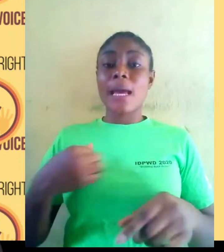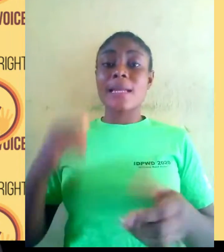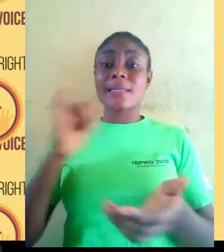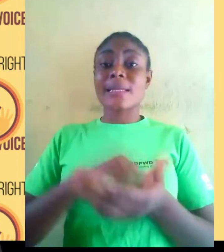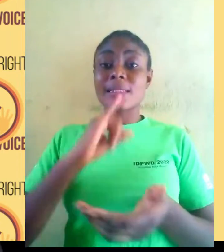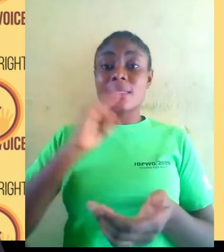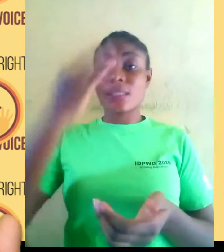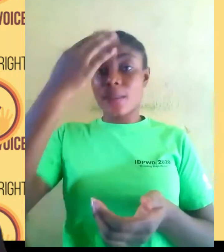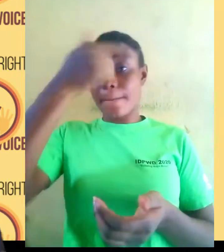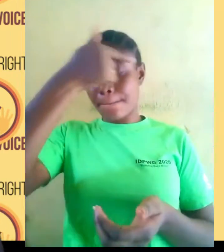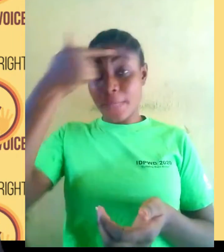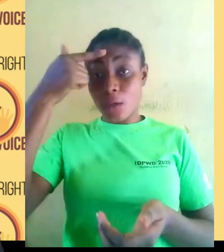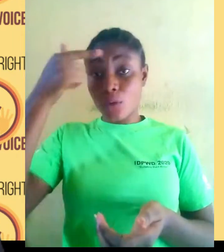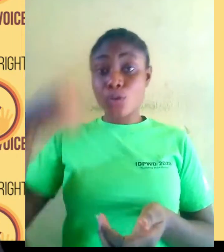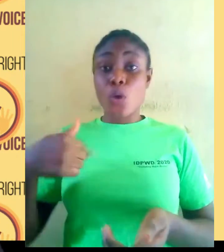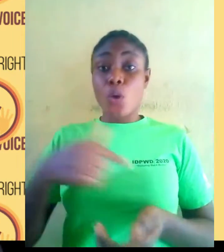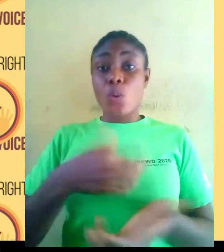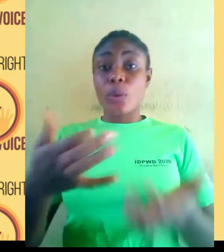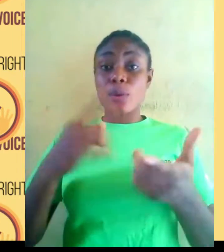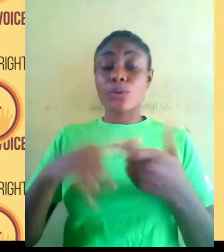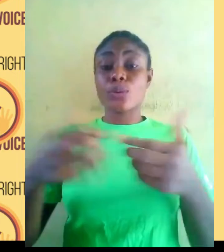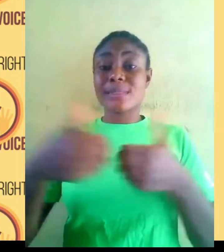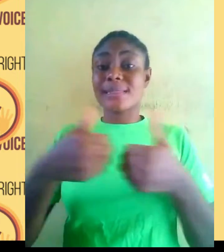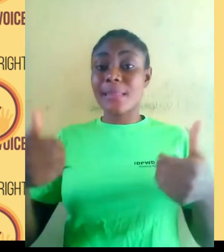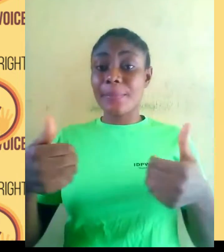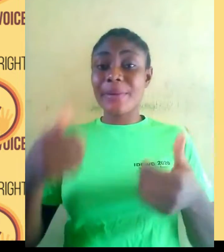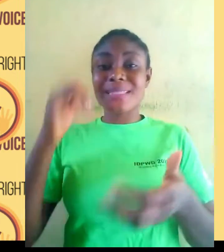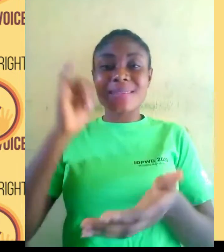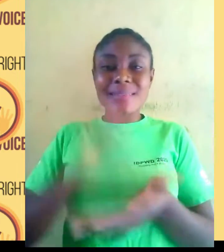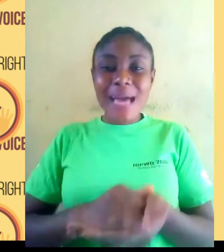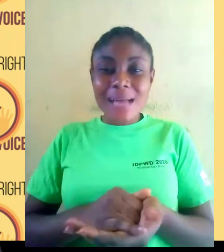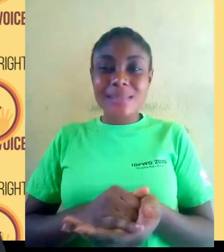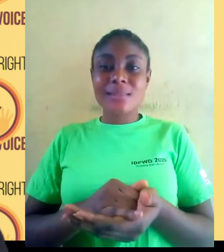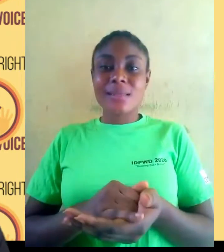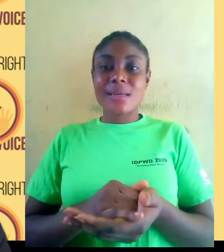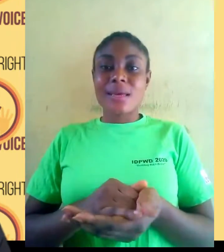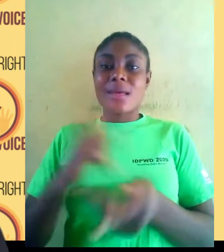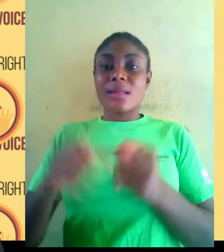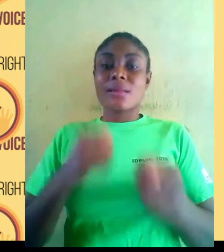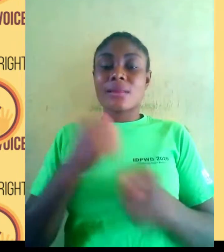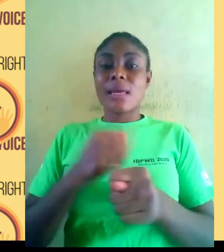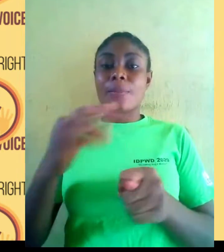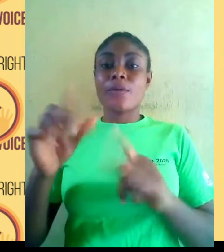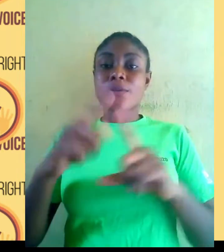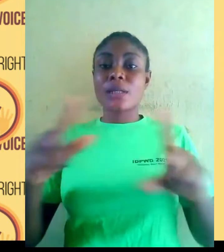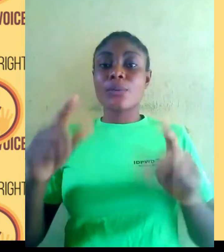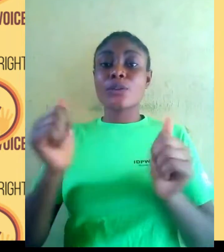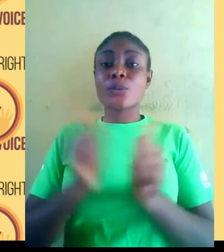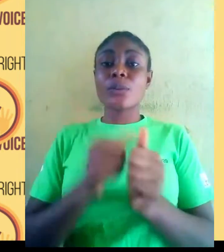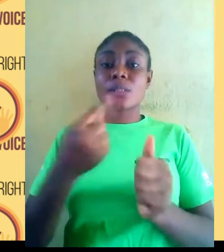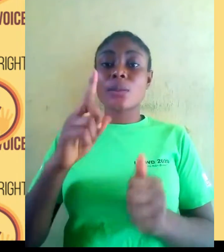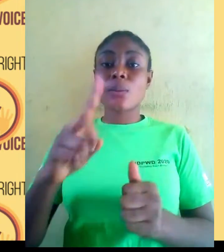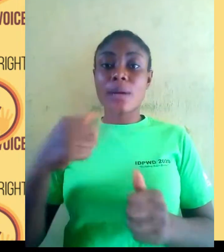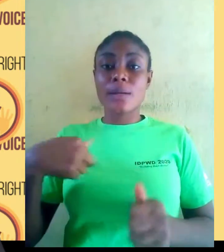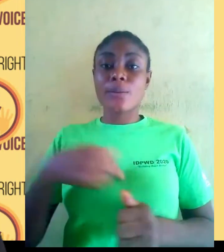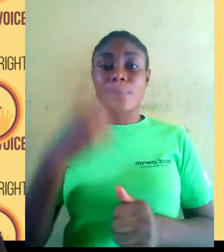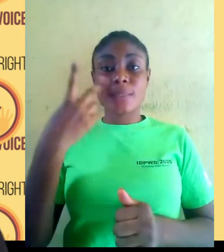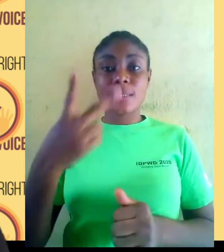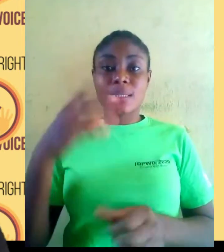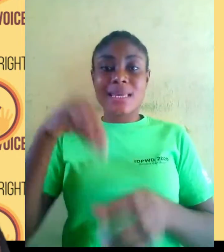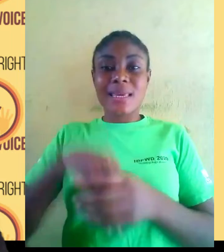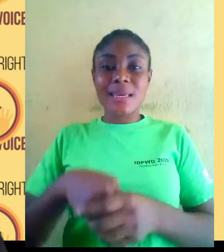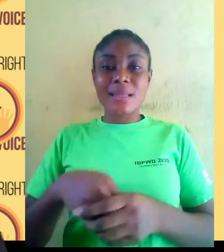variety of sign language from the varieties that we see in the indigenous deaf communities, so